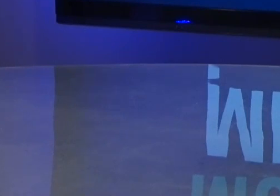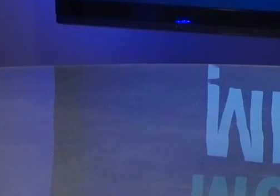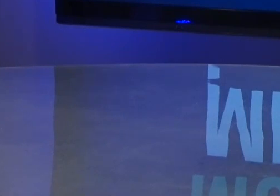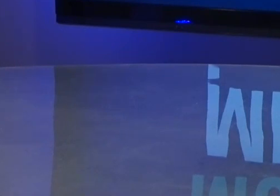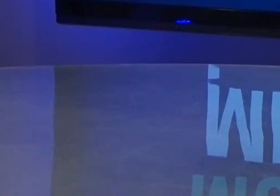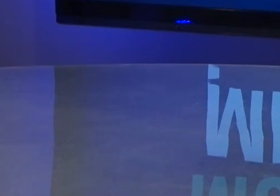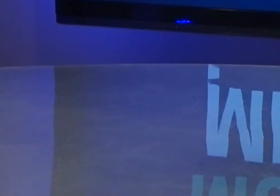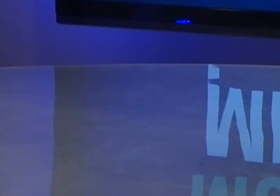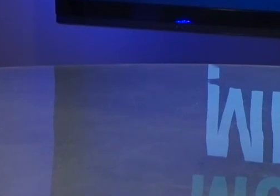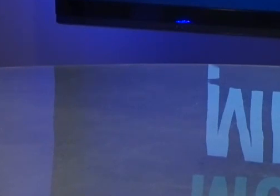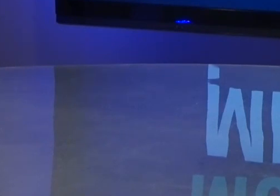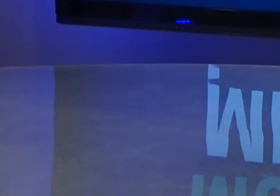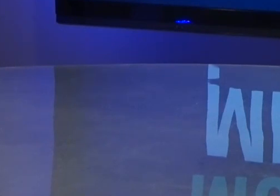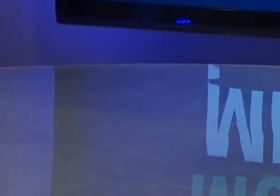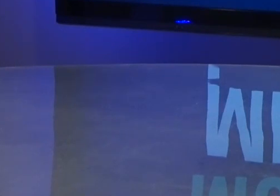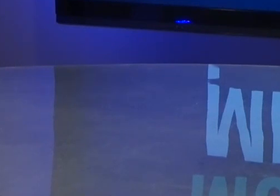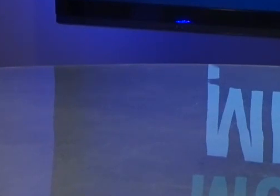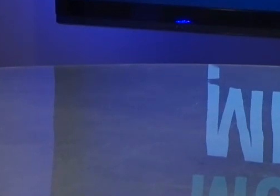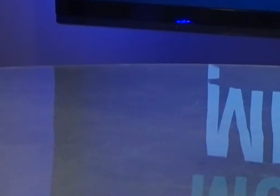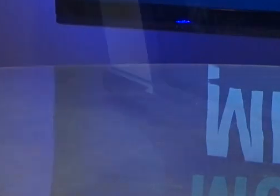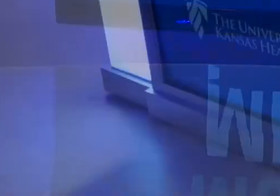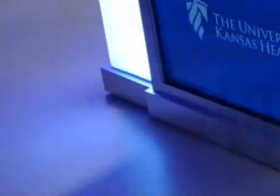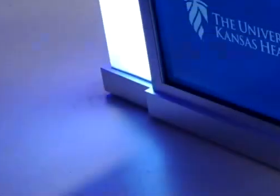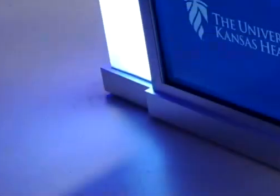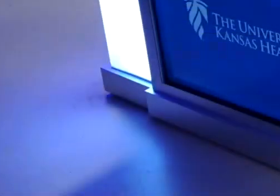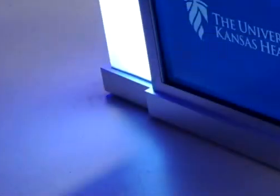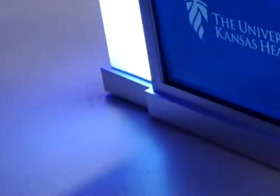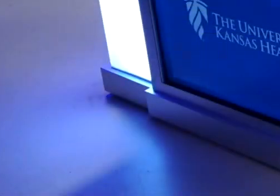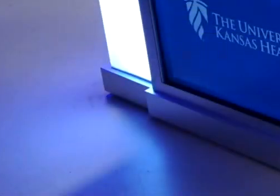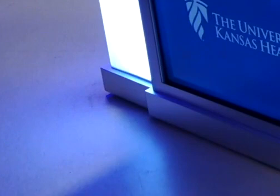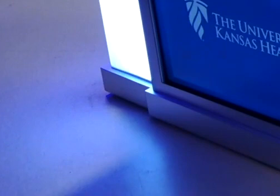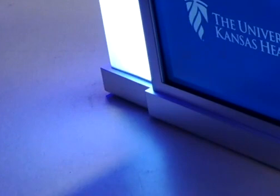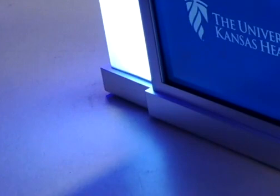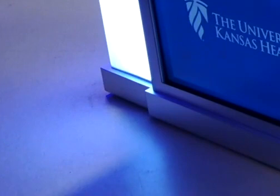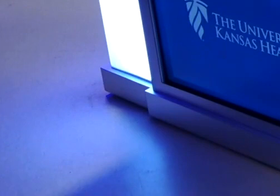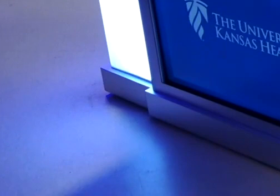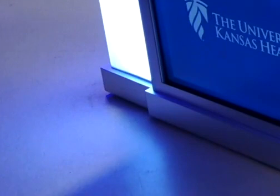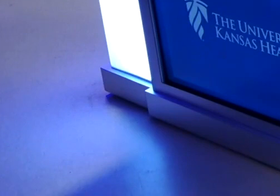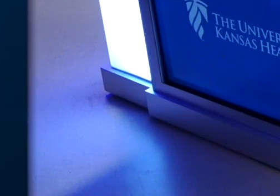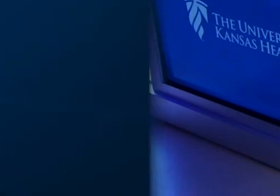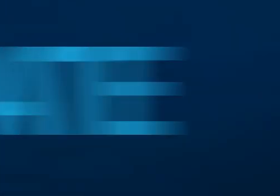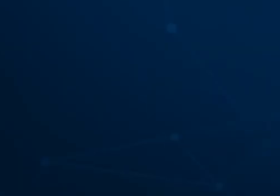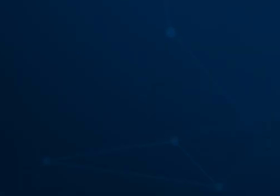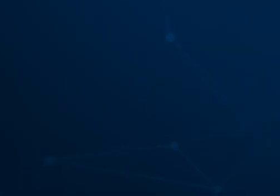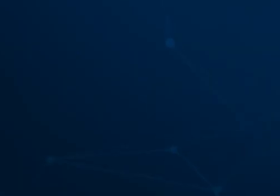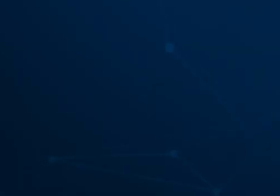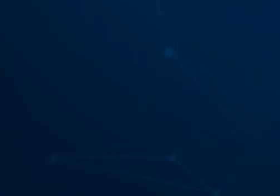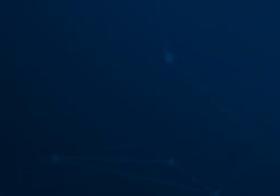live shows 5 days a week starting September 6th. So please go out, make it a great day.